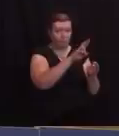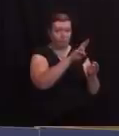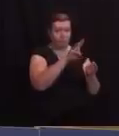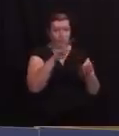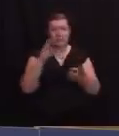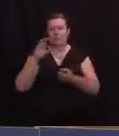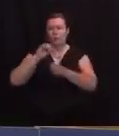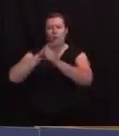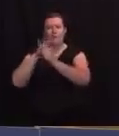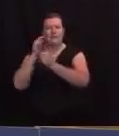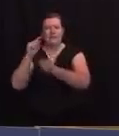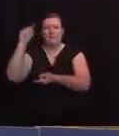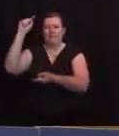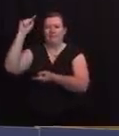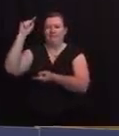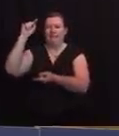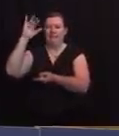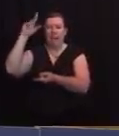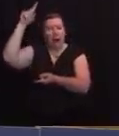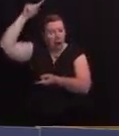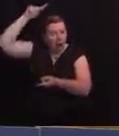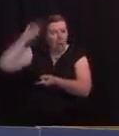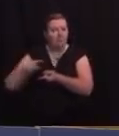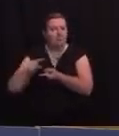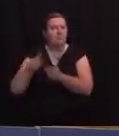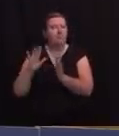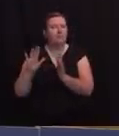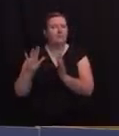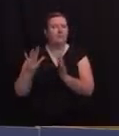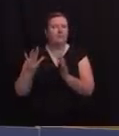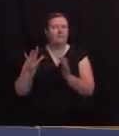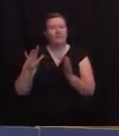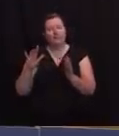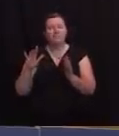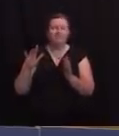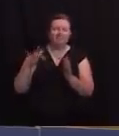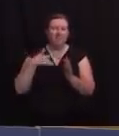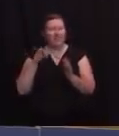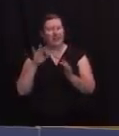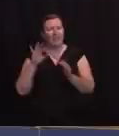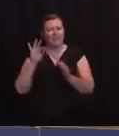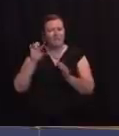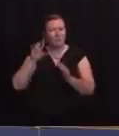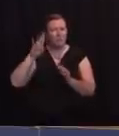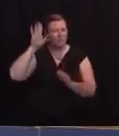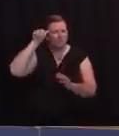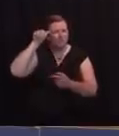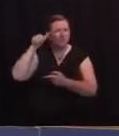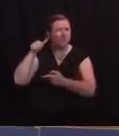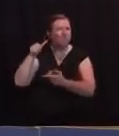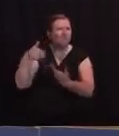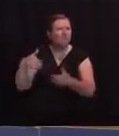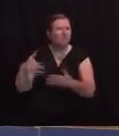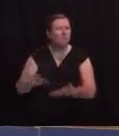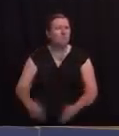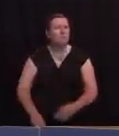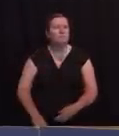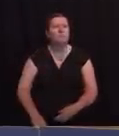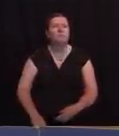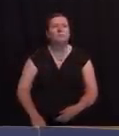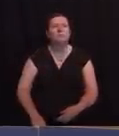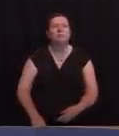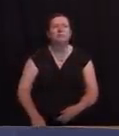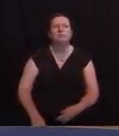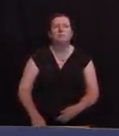would be happy with, that would make this feel like a typical flu season. We're still not there yet. I certainly hope that we do get there.